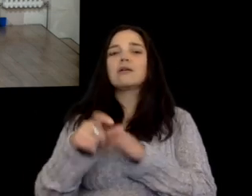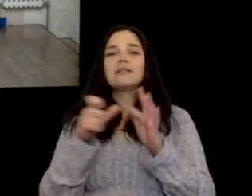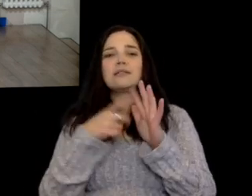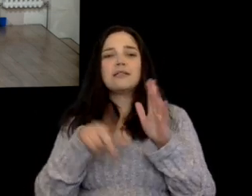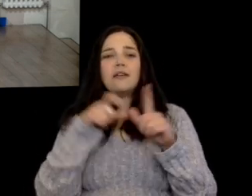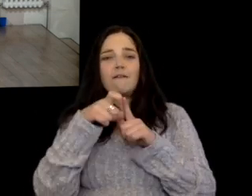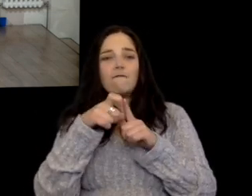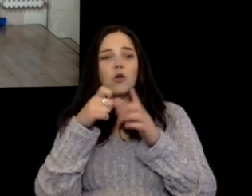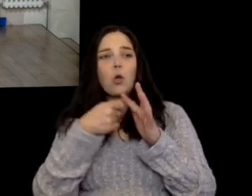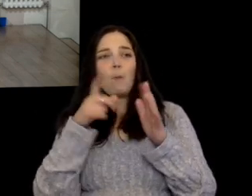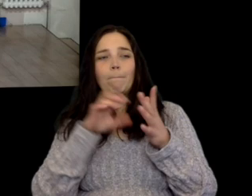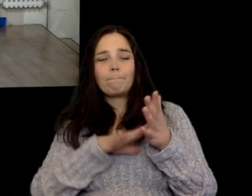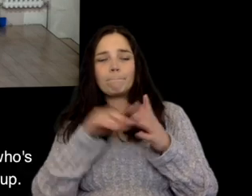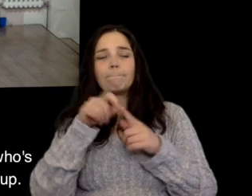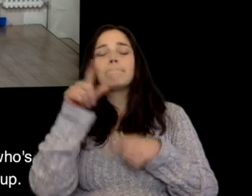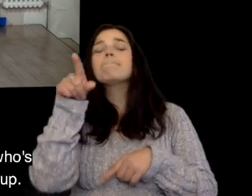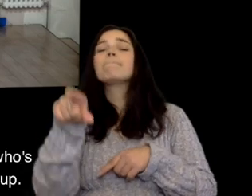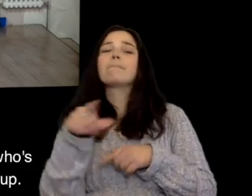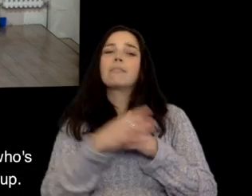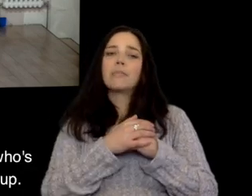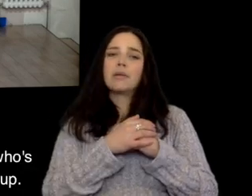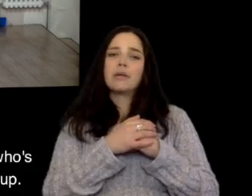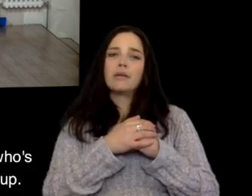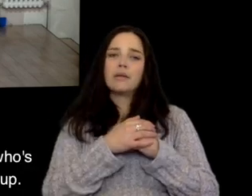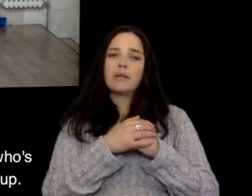David Kopp, who's with us this morning.